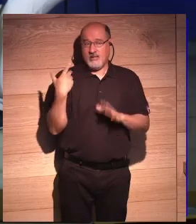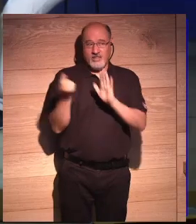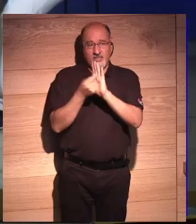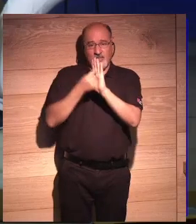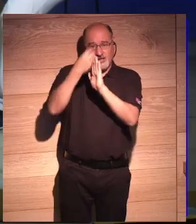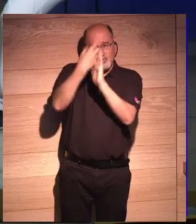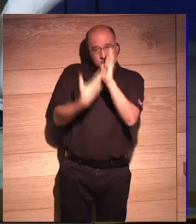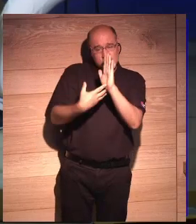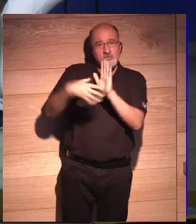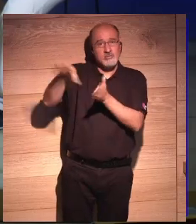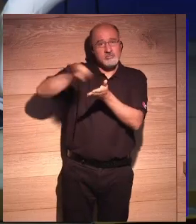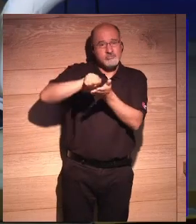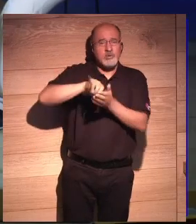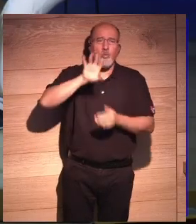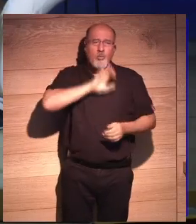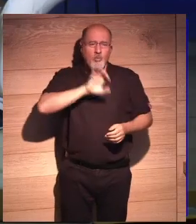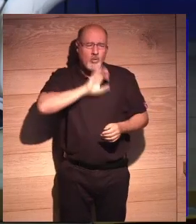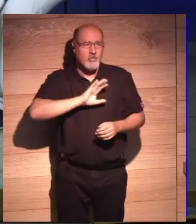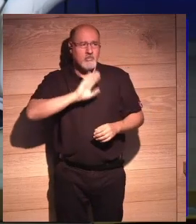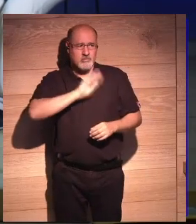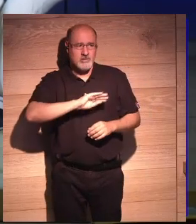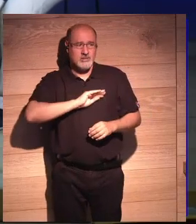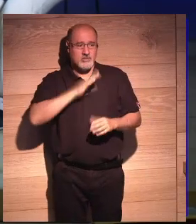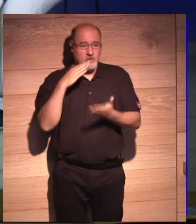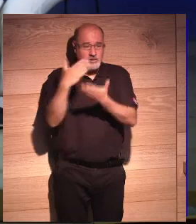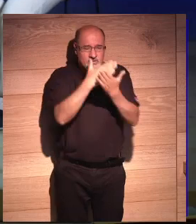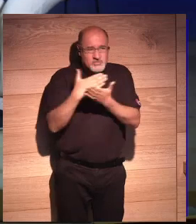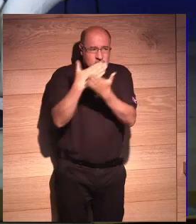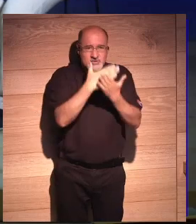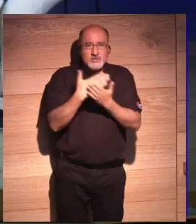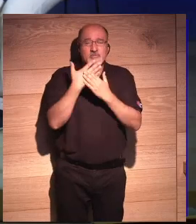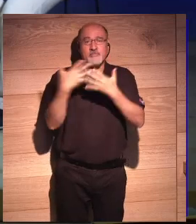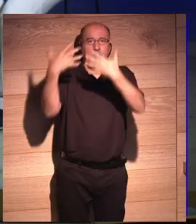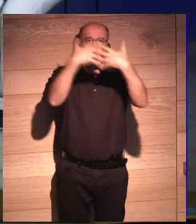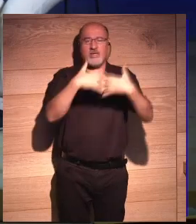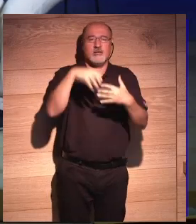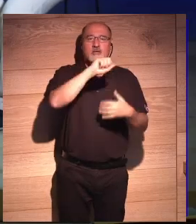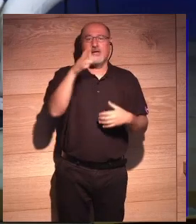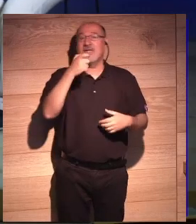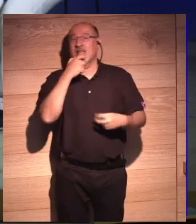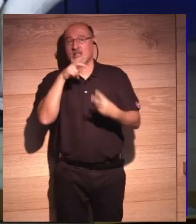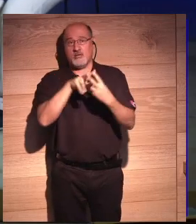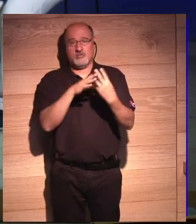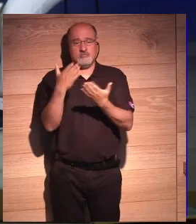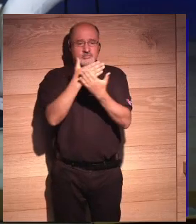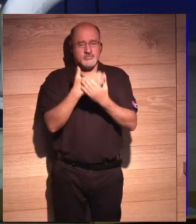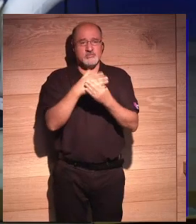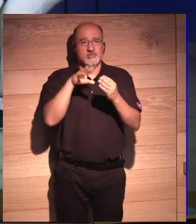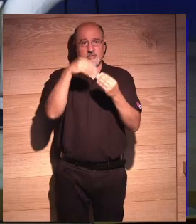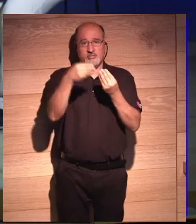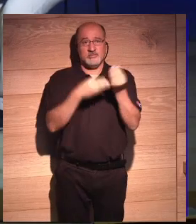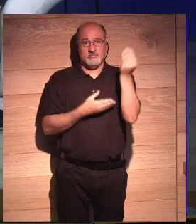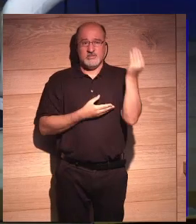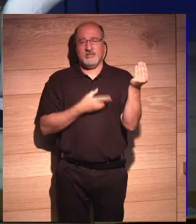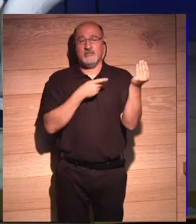we heard data that were given to us about the study that is done in the UK and